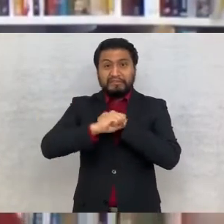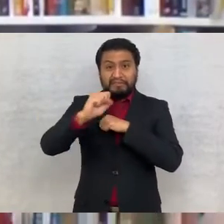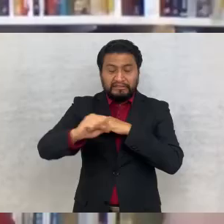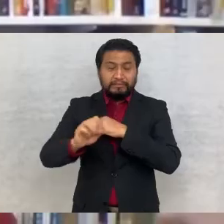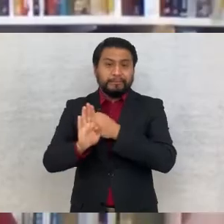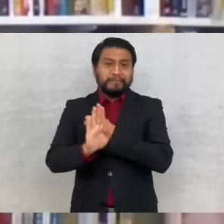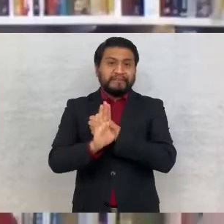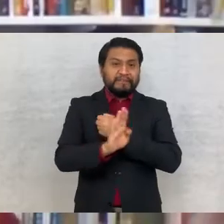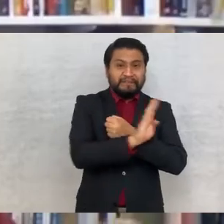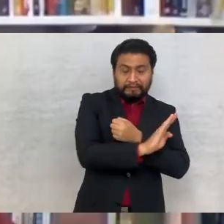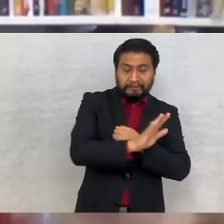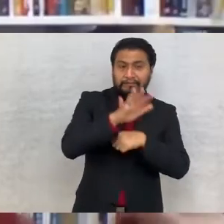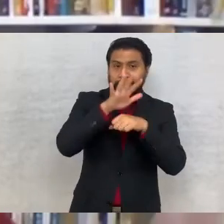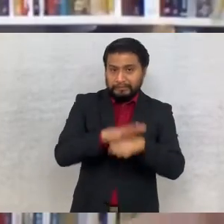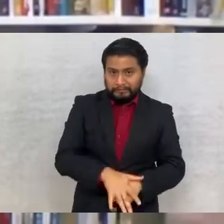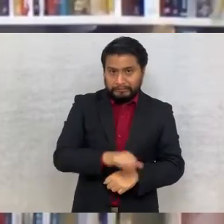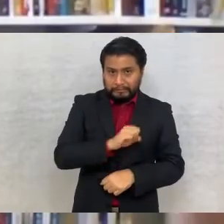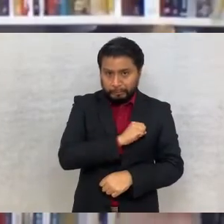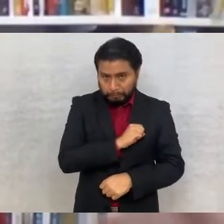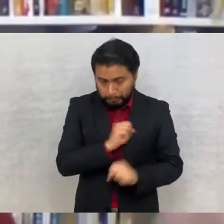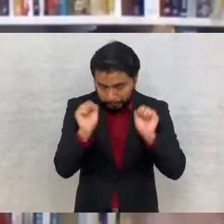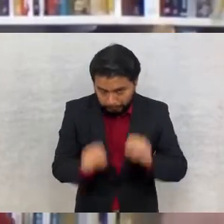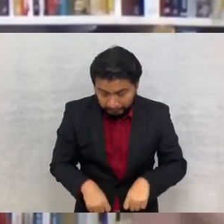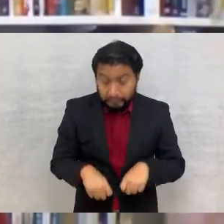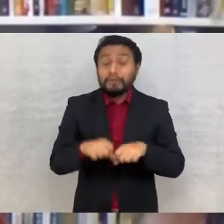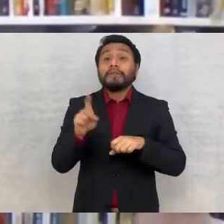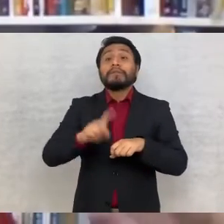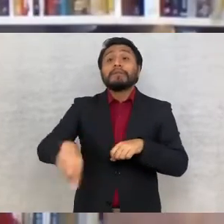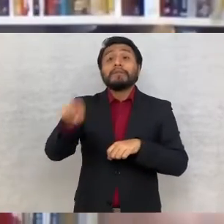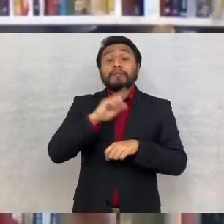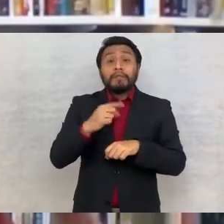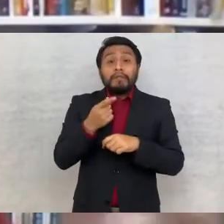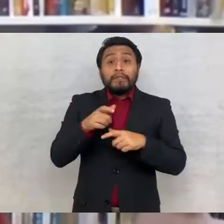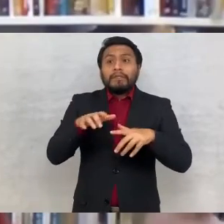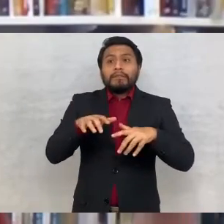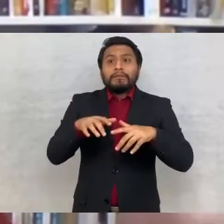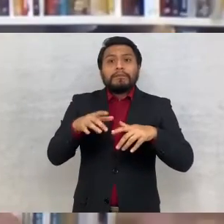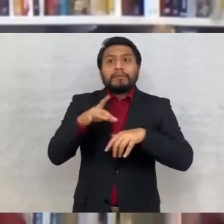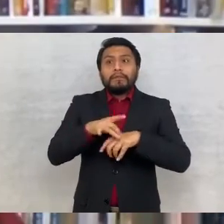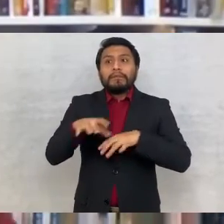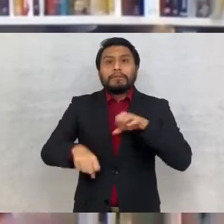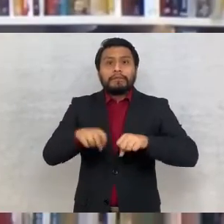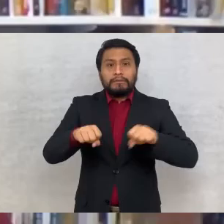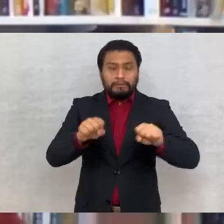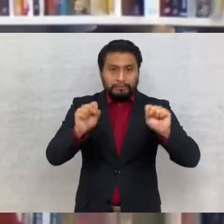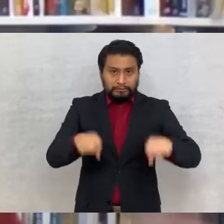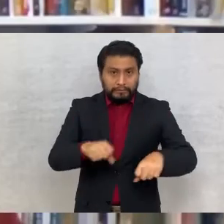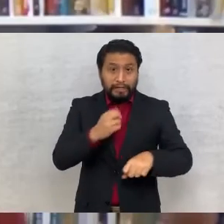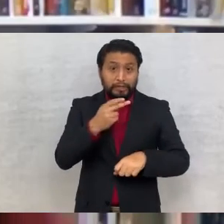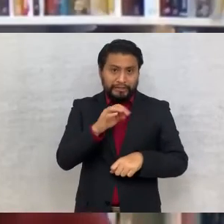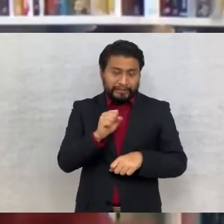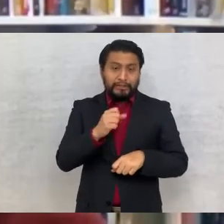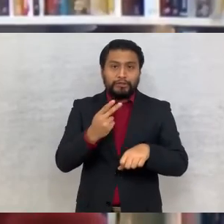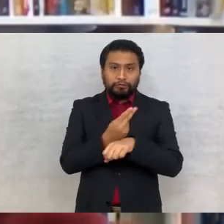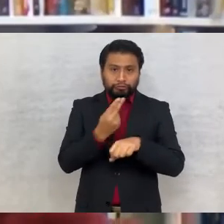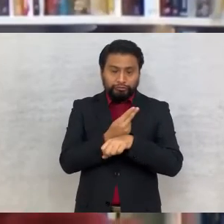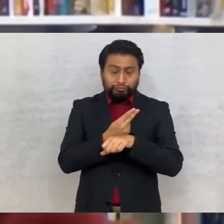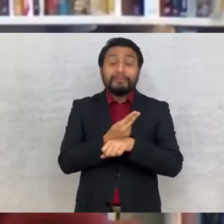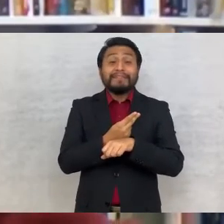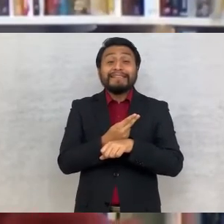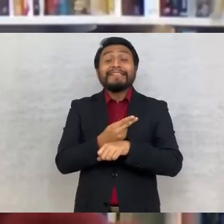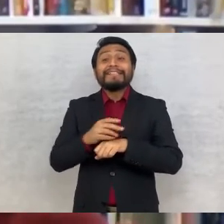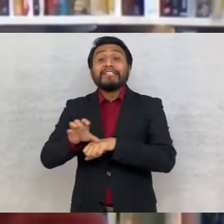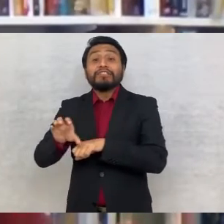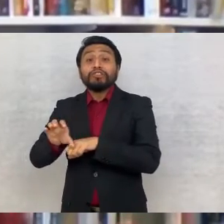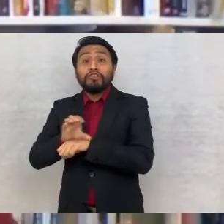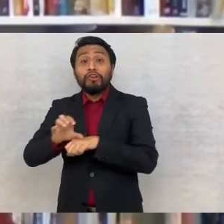moderating the extremes in a kind of political homeostasis, tending to make unviable issues such as authoritarianism and also eugenics. In terms